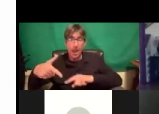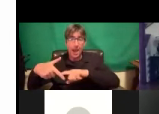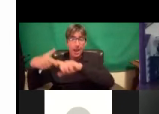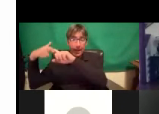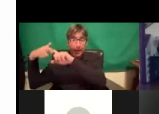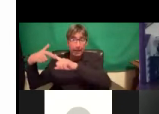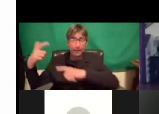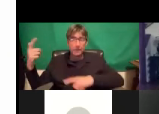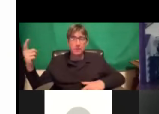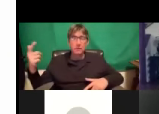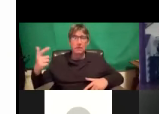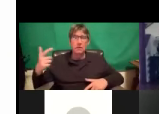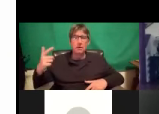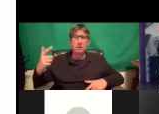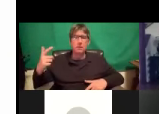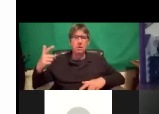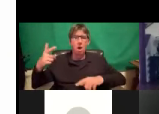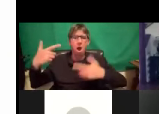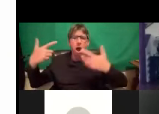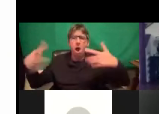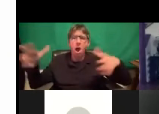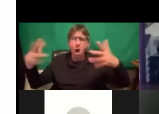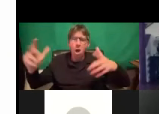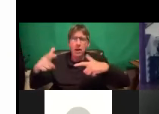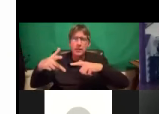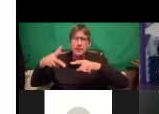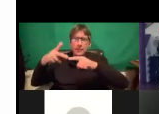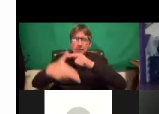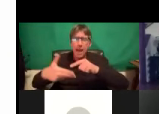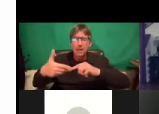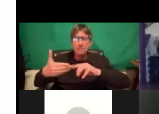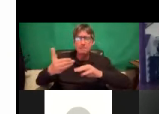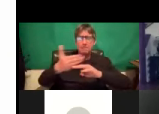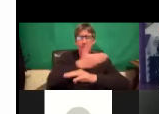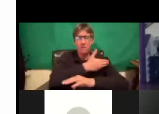COVID, when is it coming back? And I think